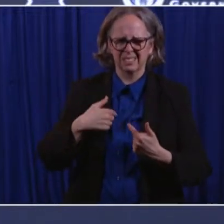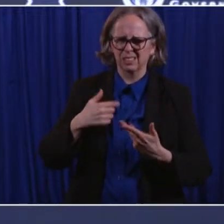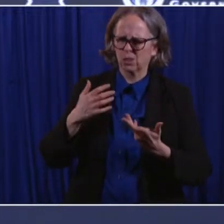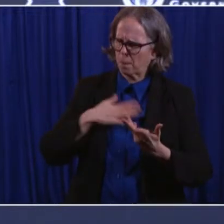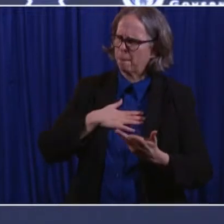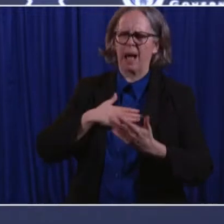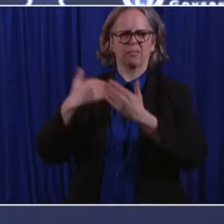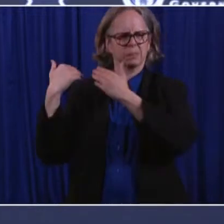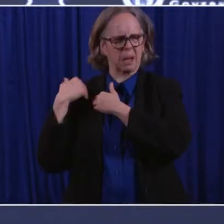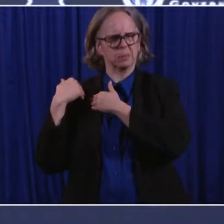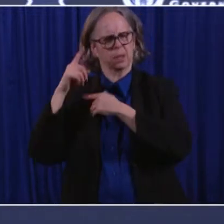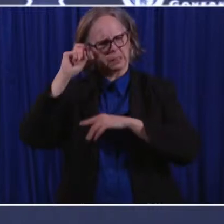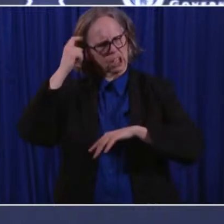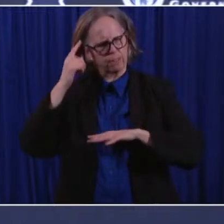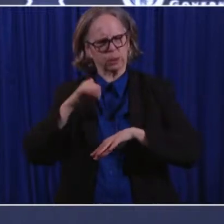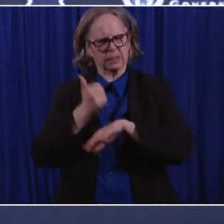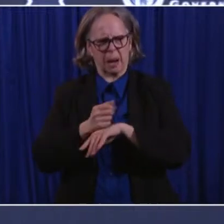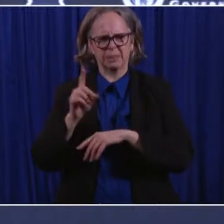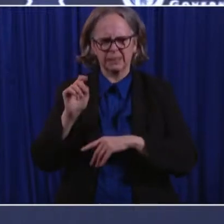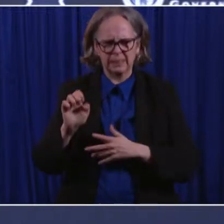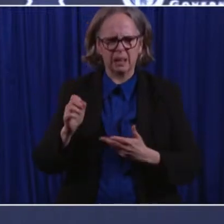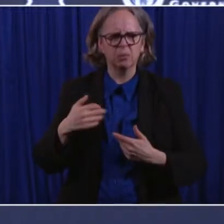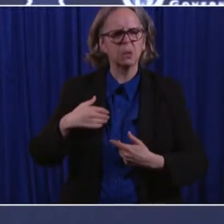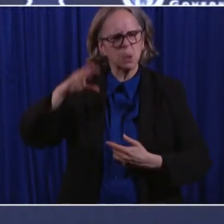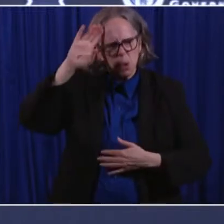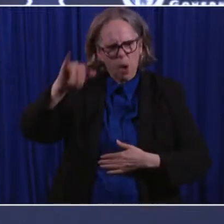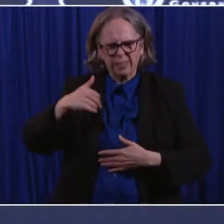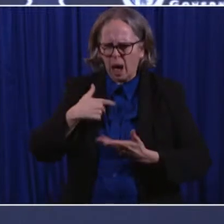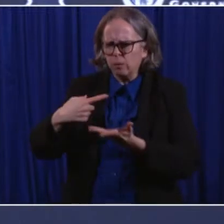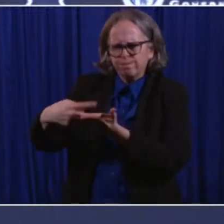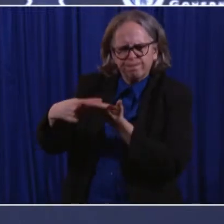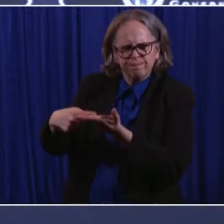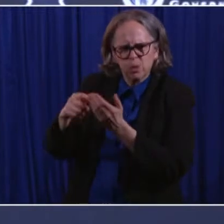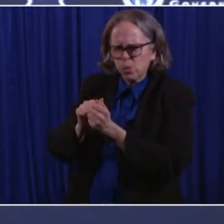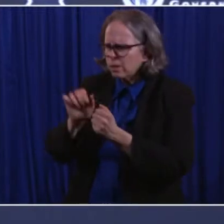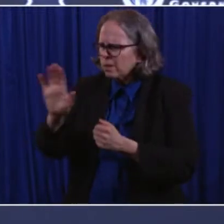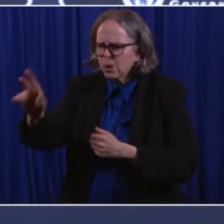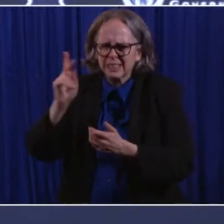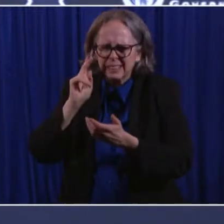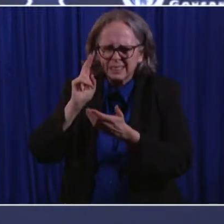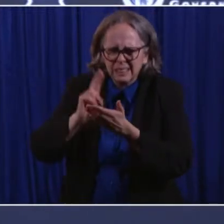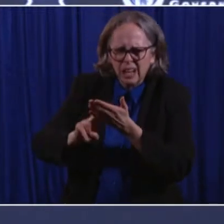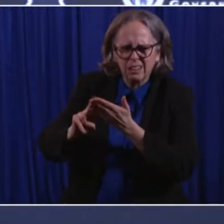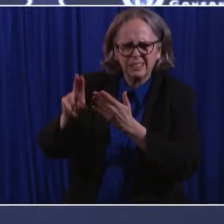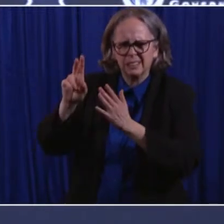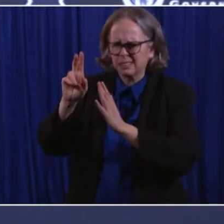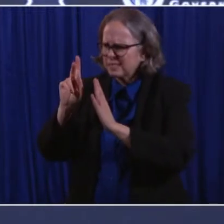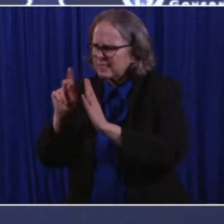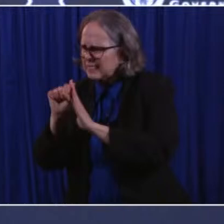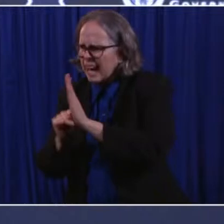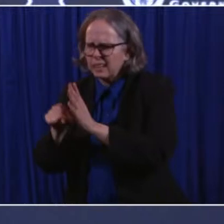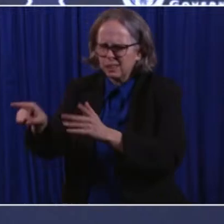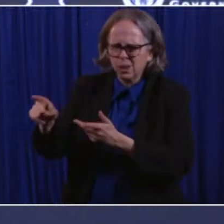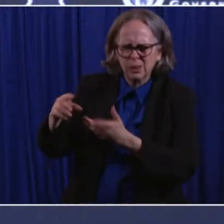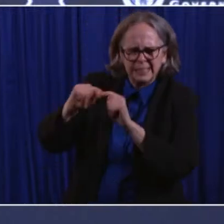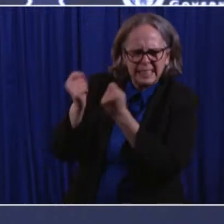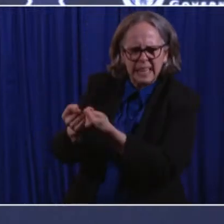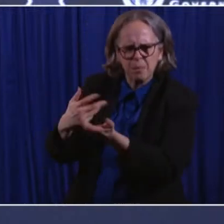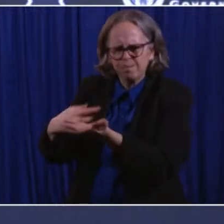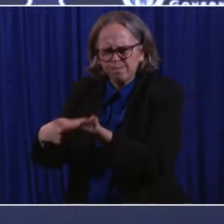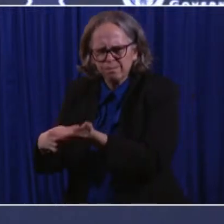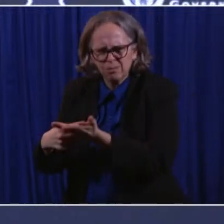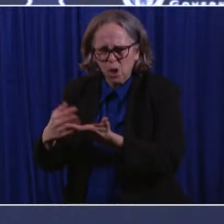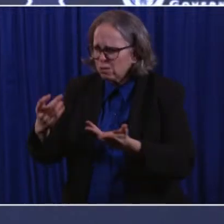relied to a great extent on you and your great team at the Secretary of State's office. And I wonder if you could